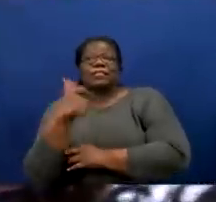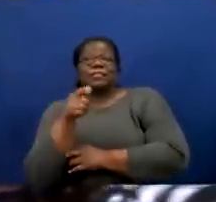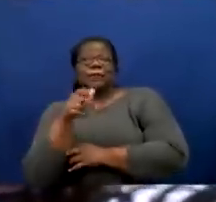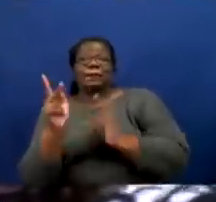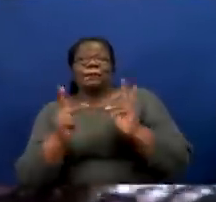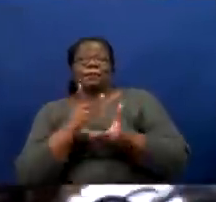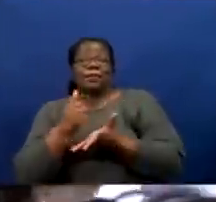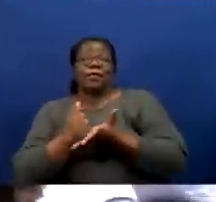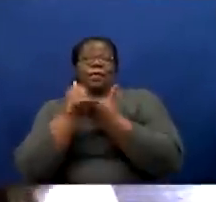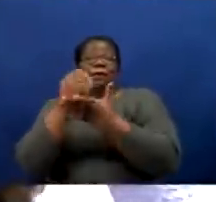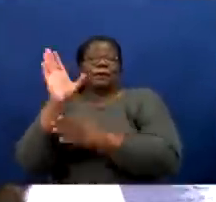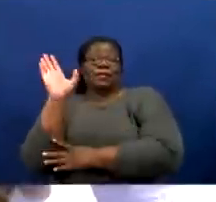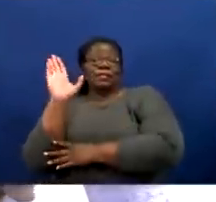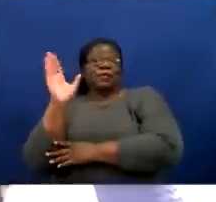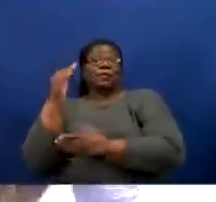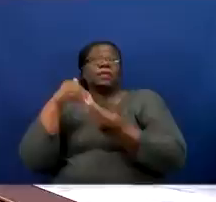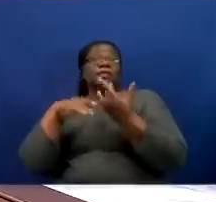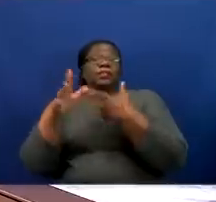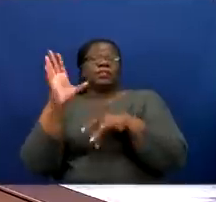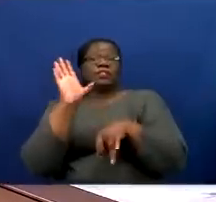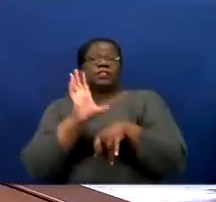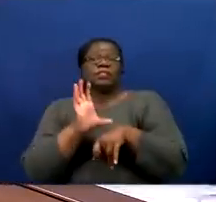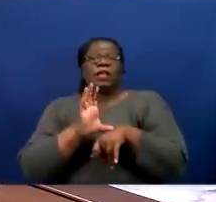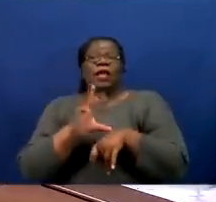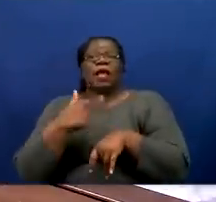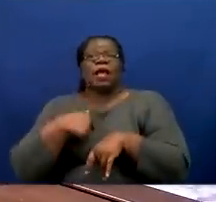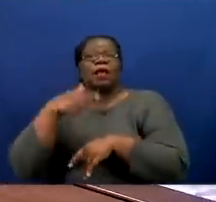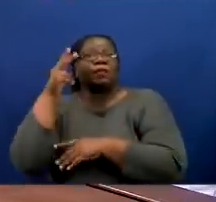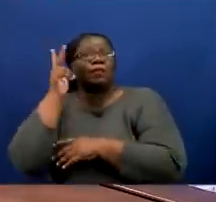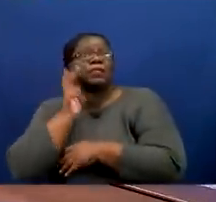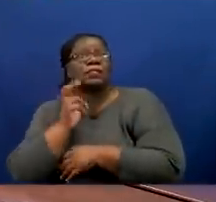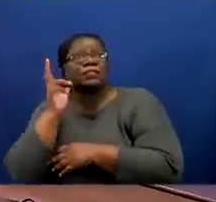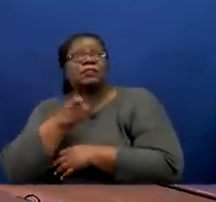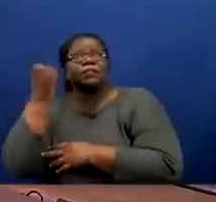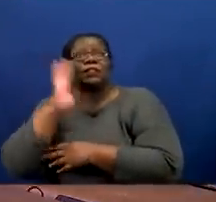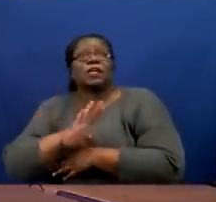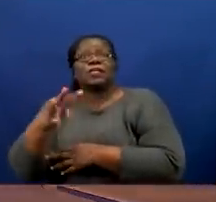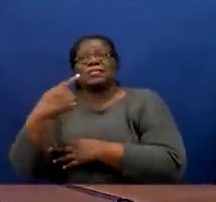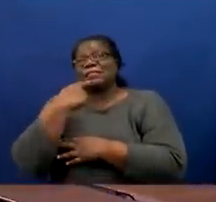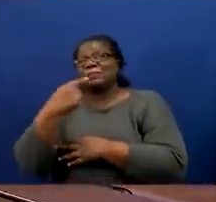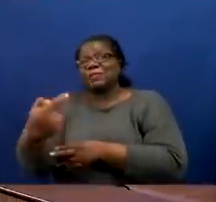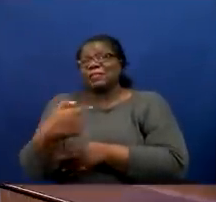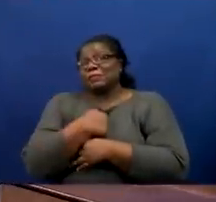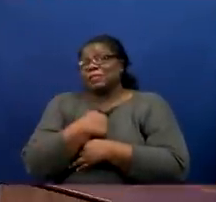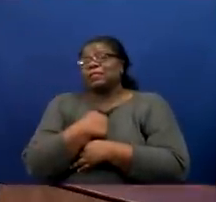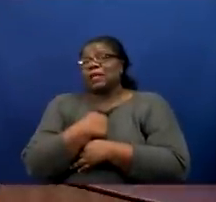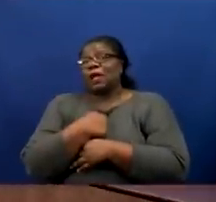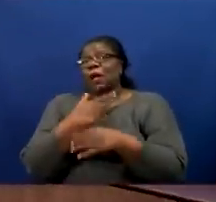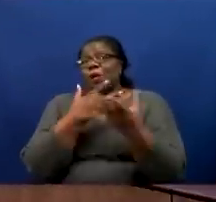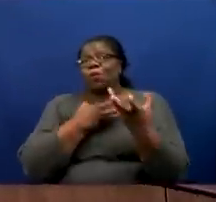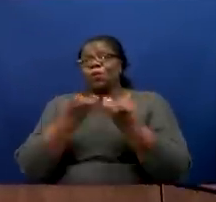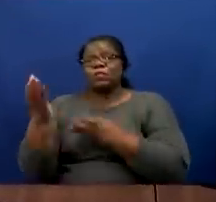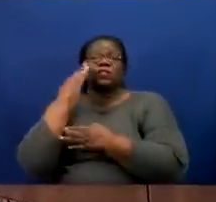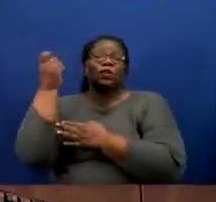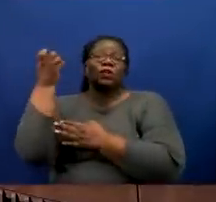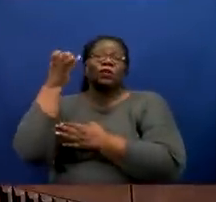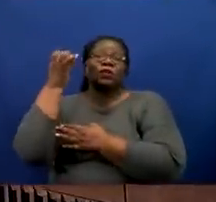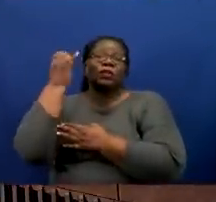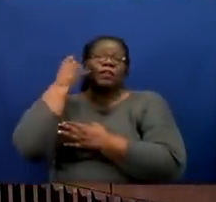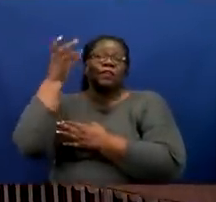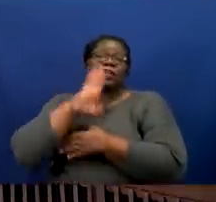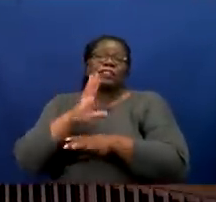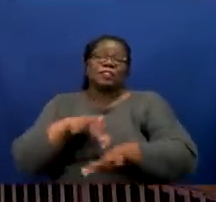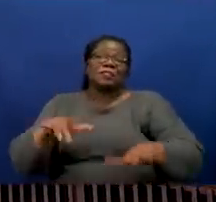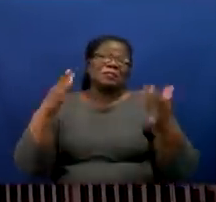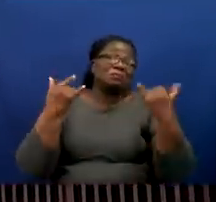and testify. When I come up in here, I'm listening for a word from the Lord. When I come up in here, I'm listening to find out if God is going to do it today